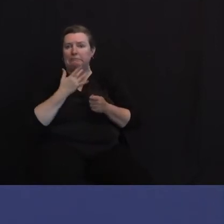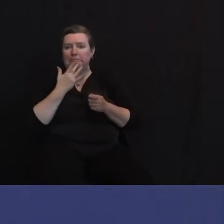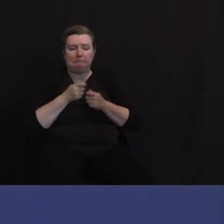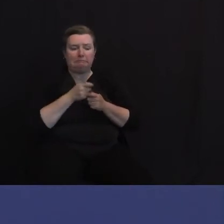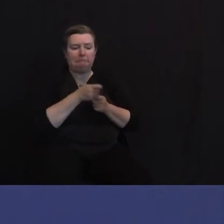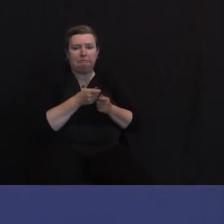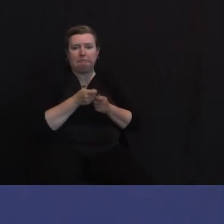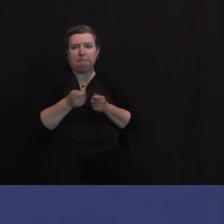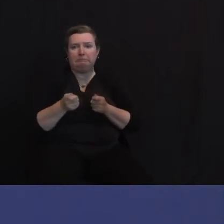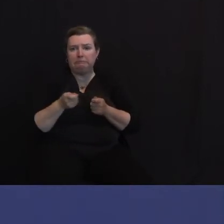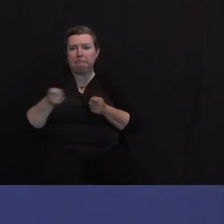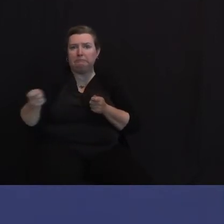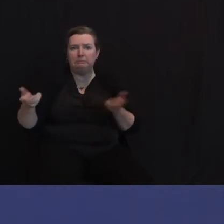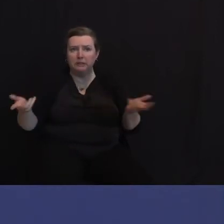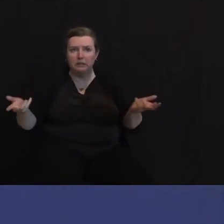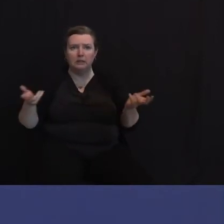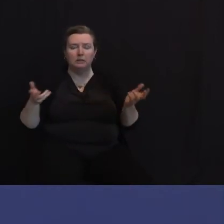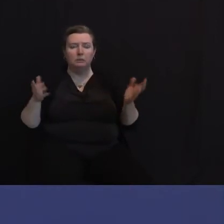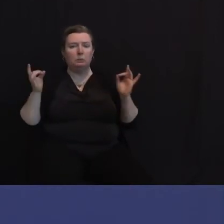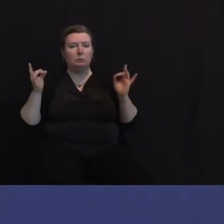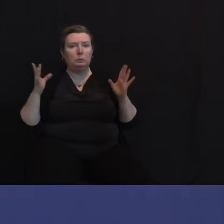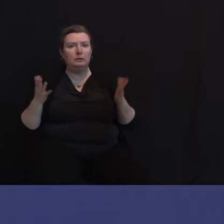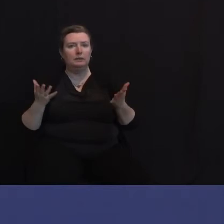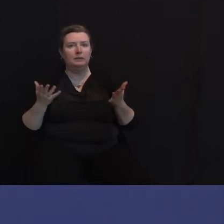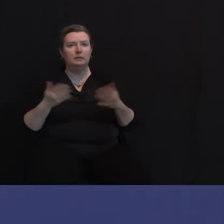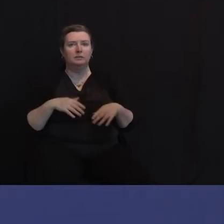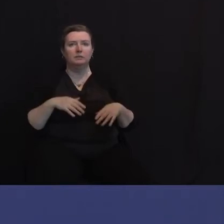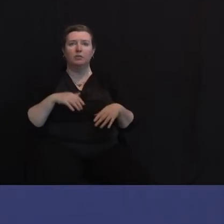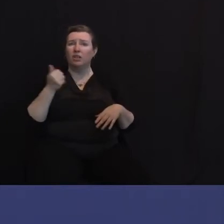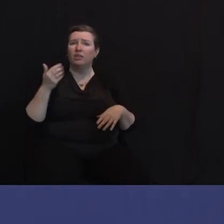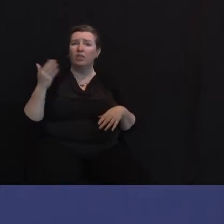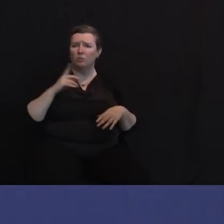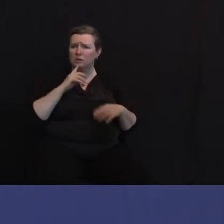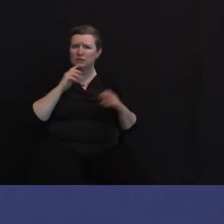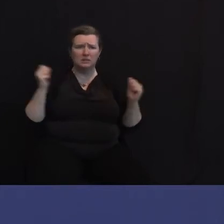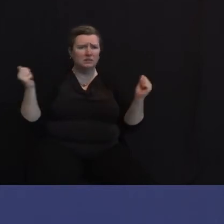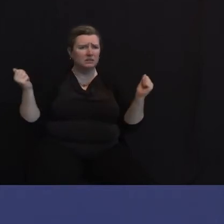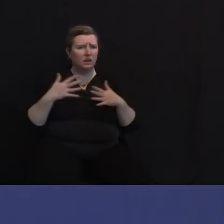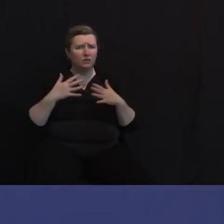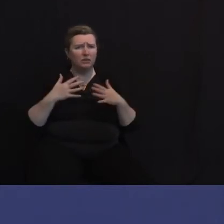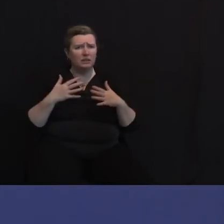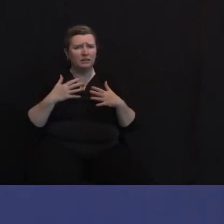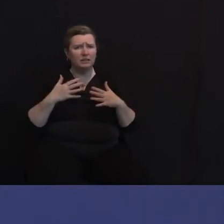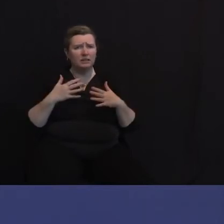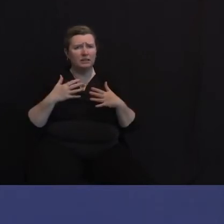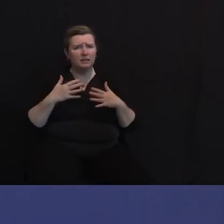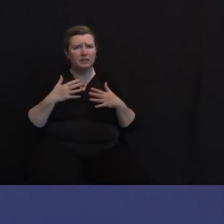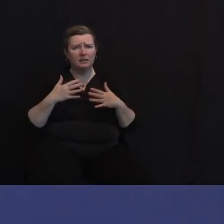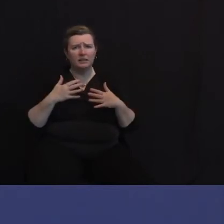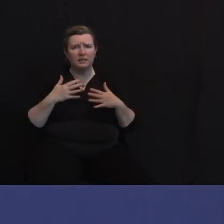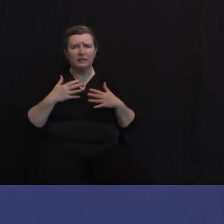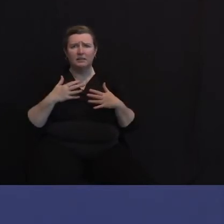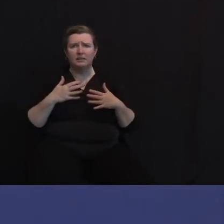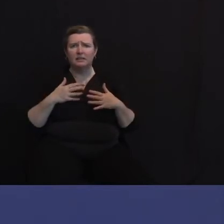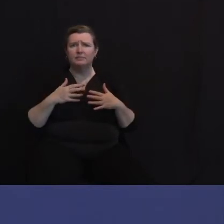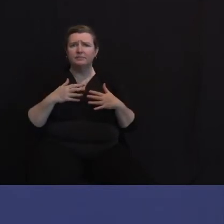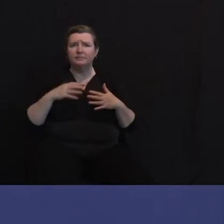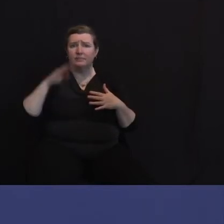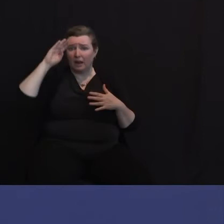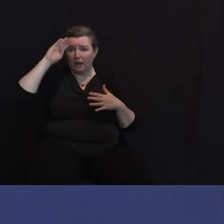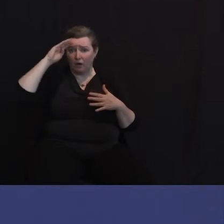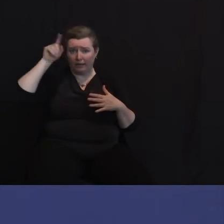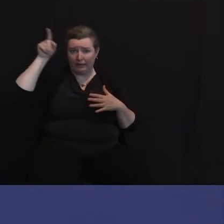moment. The other thing that's frightening, and Eddie, you may want to comment on this as well, is that you see Ireland, which had gone into a big lockdown, and then